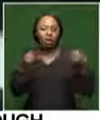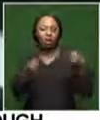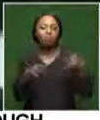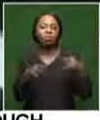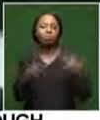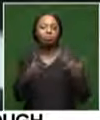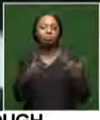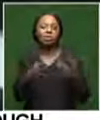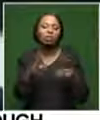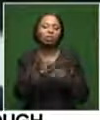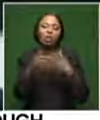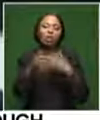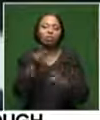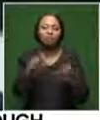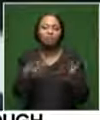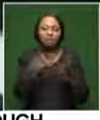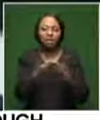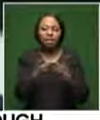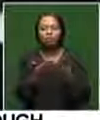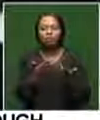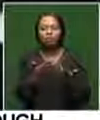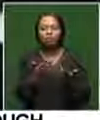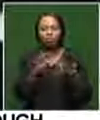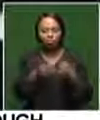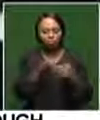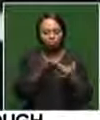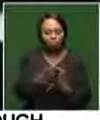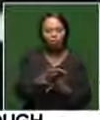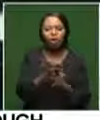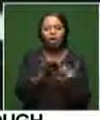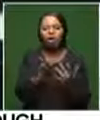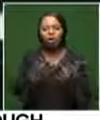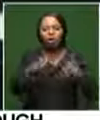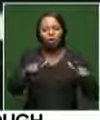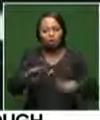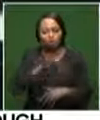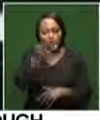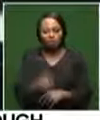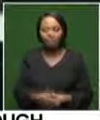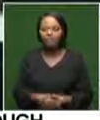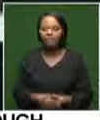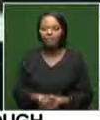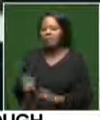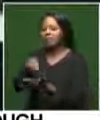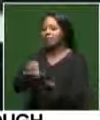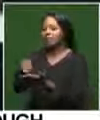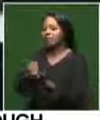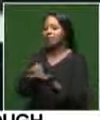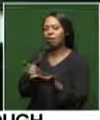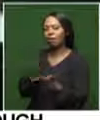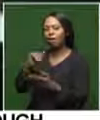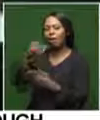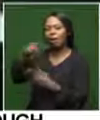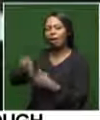anyone in the world to engage in African languages. Okay, now take us through this mobile puzzle app, how it works and how it was developed.